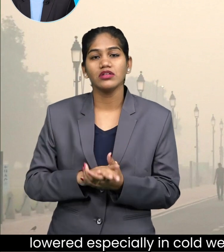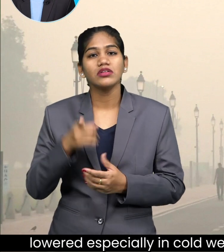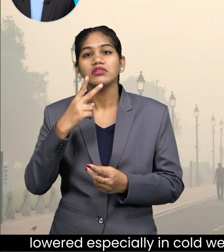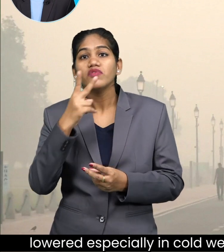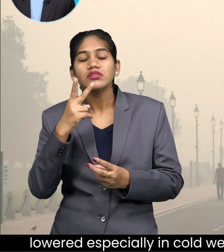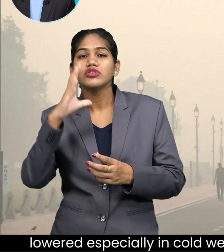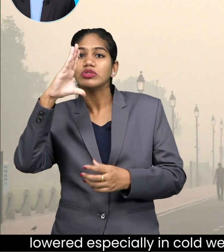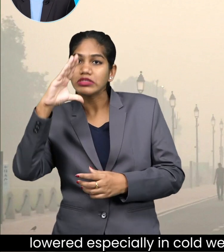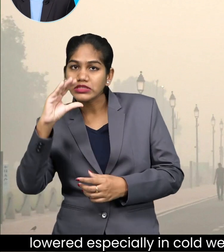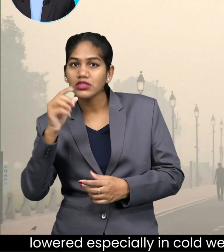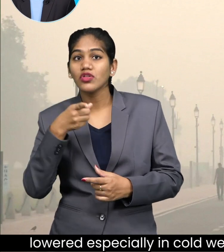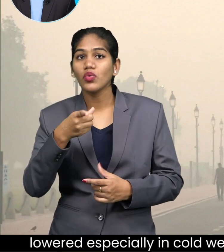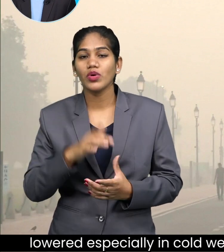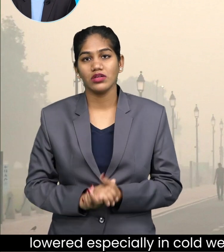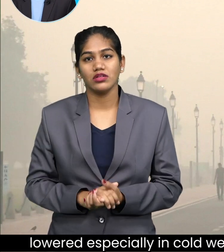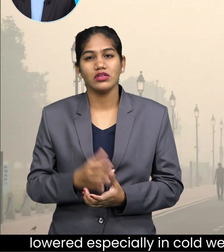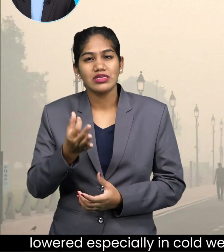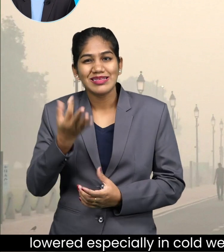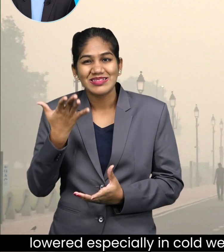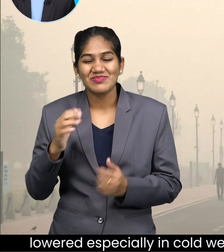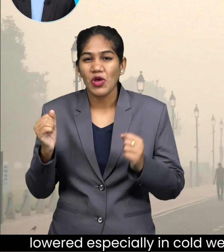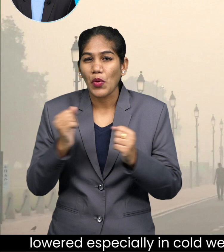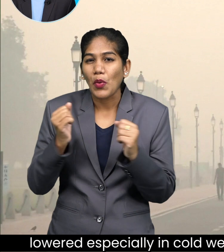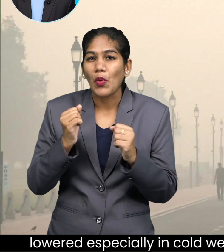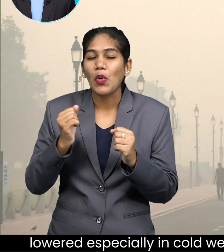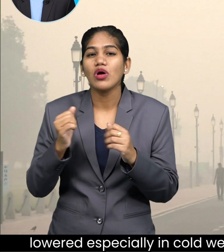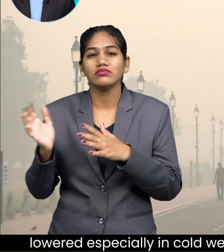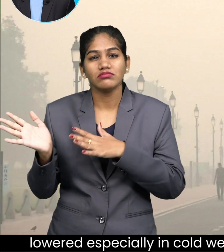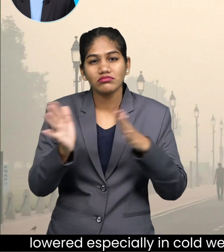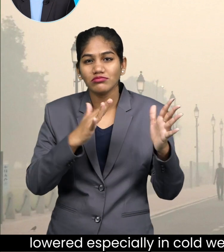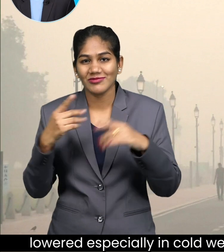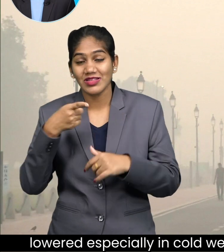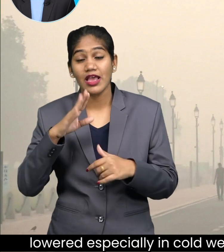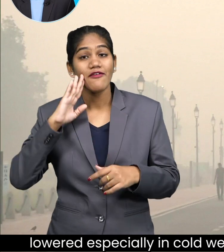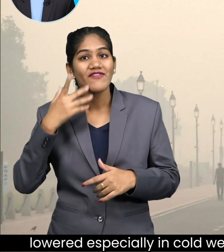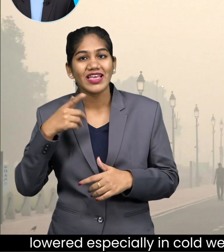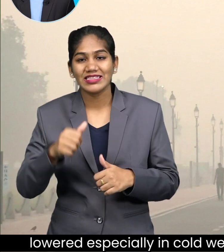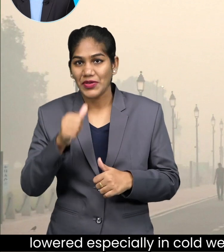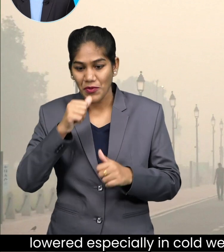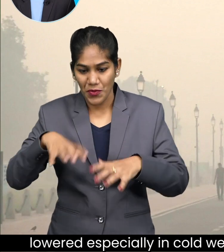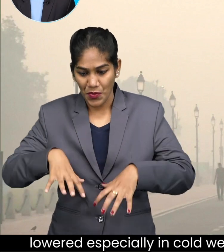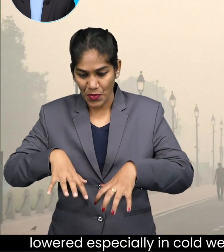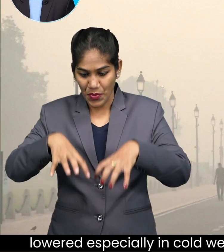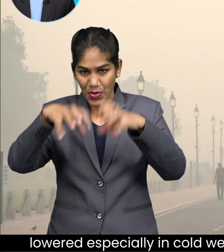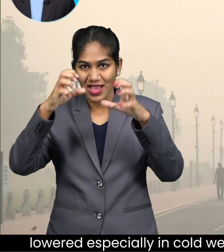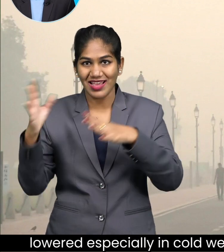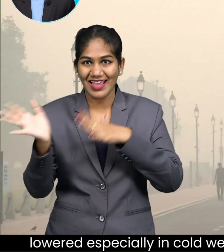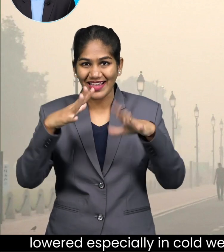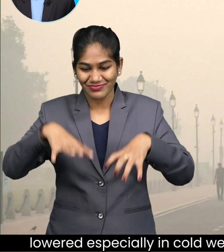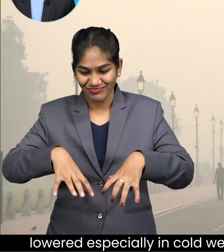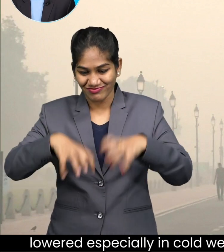lowered, especially in cold weather, when water also condenses out of the air.